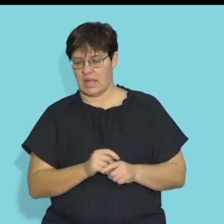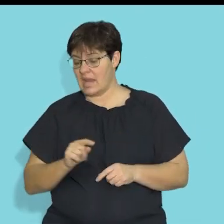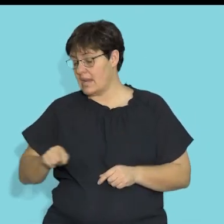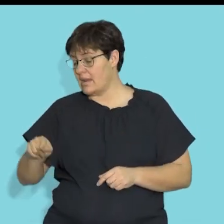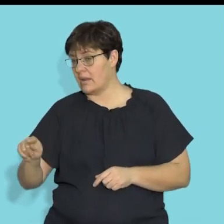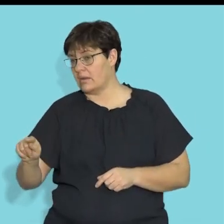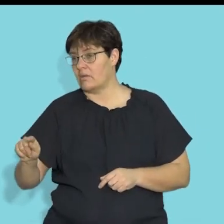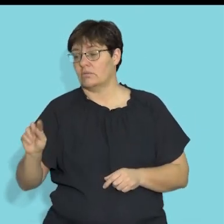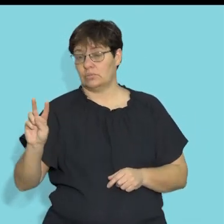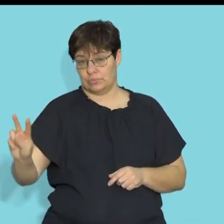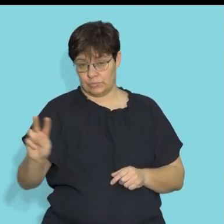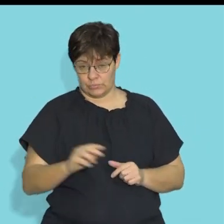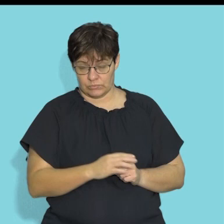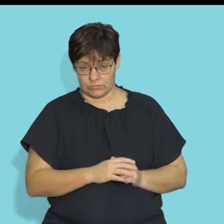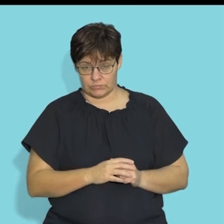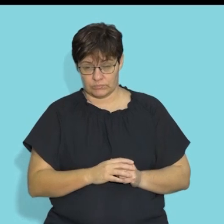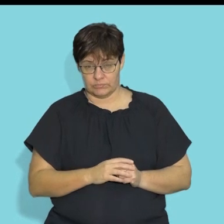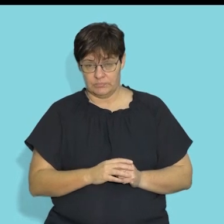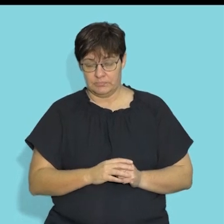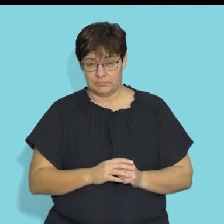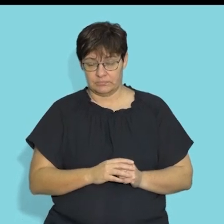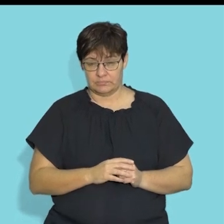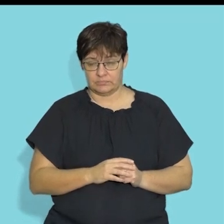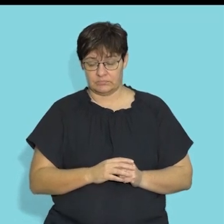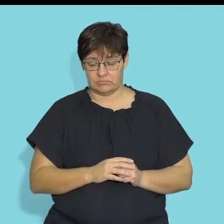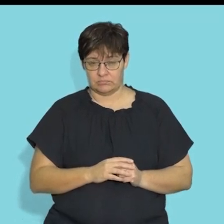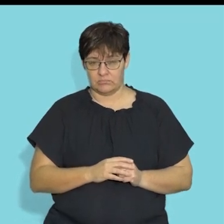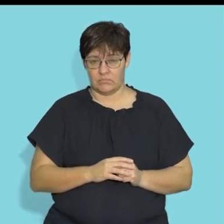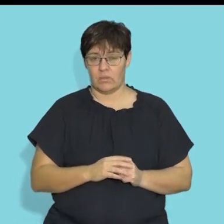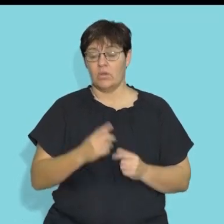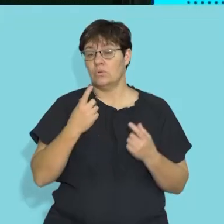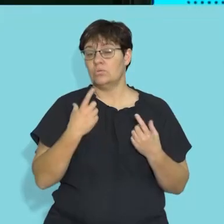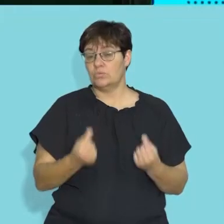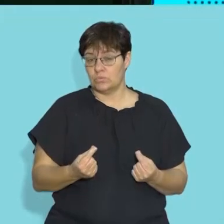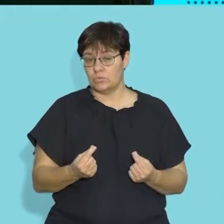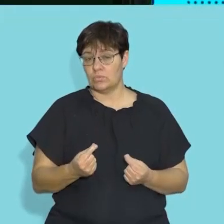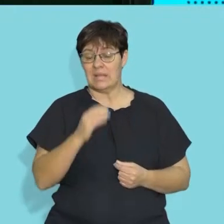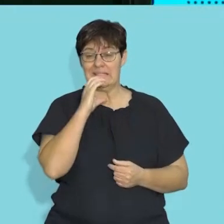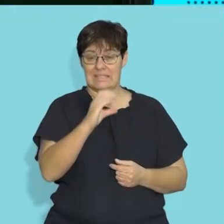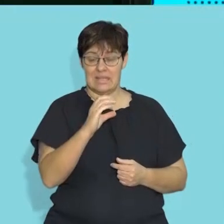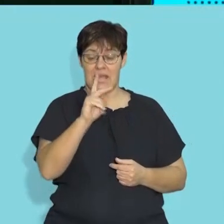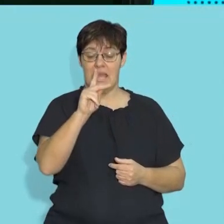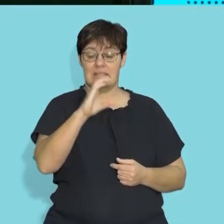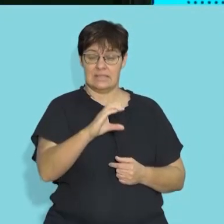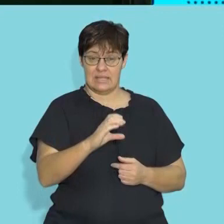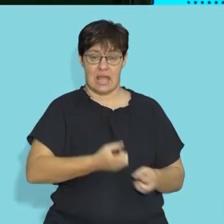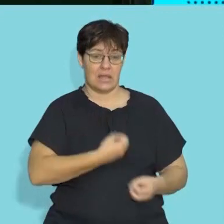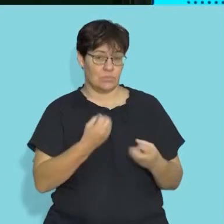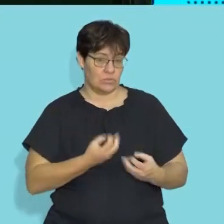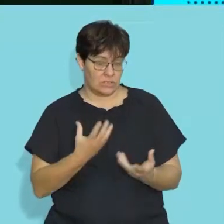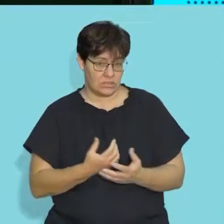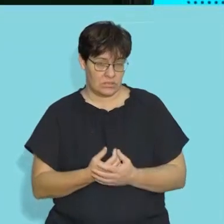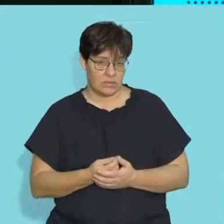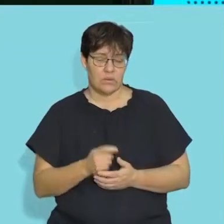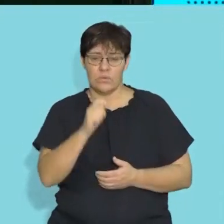have a coefficient of 2. Now, when we do the concentrations of this in our Kc expression, we